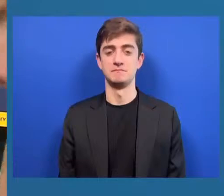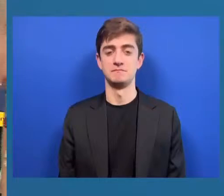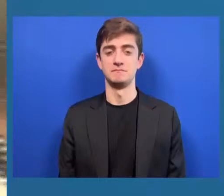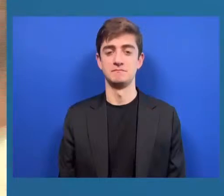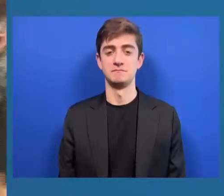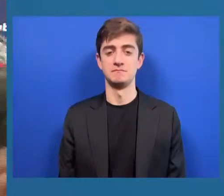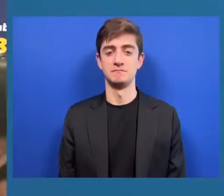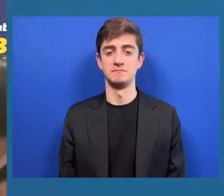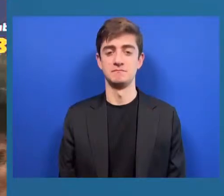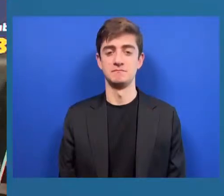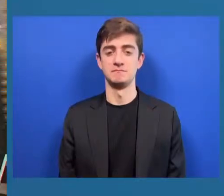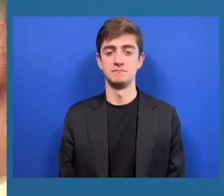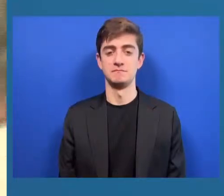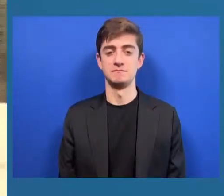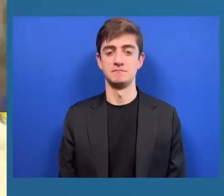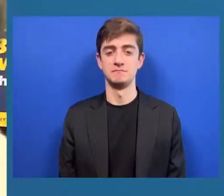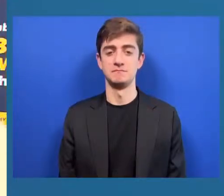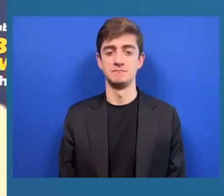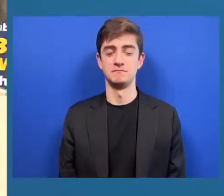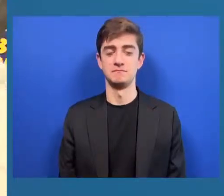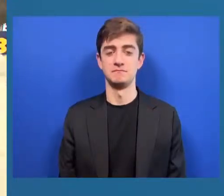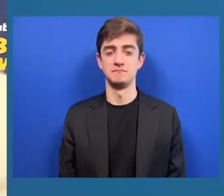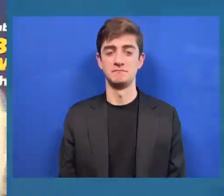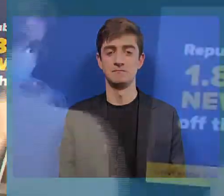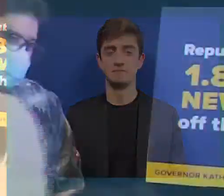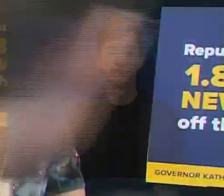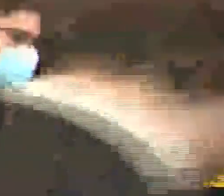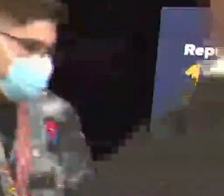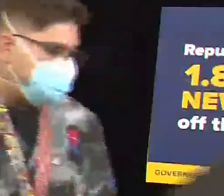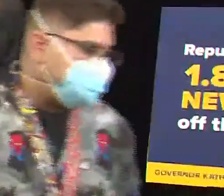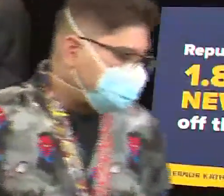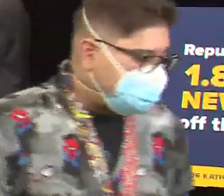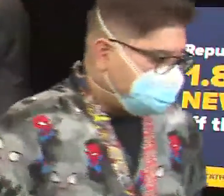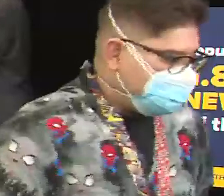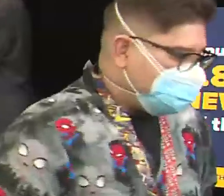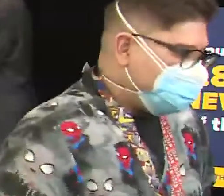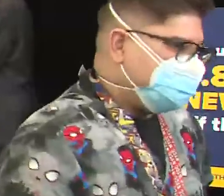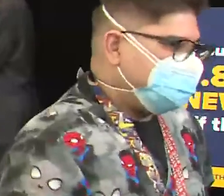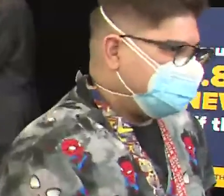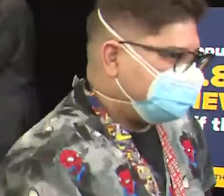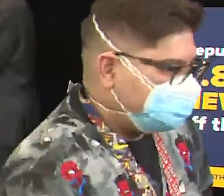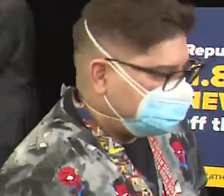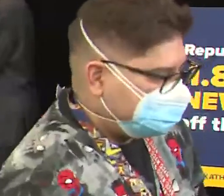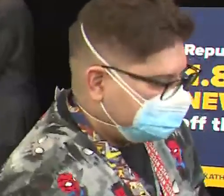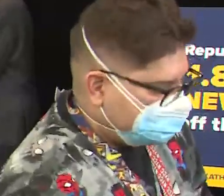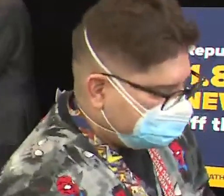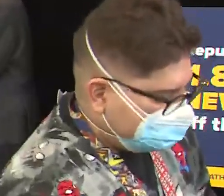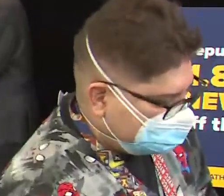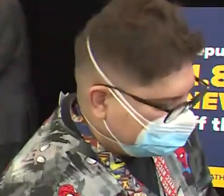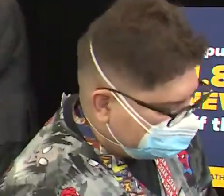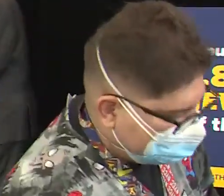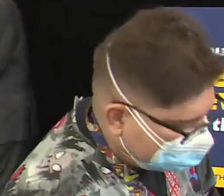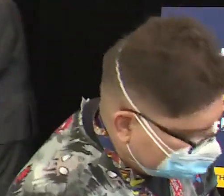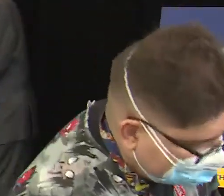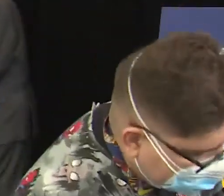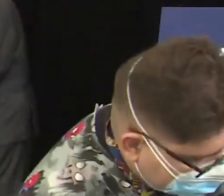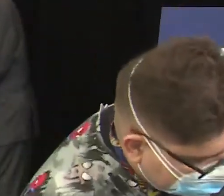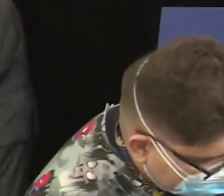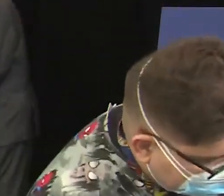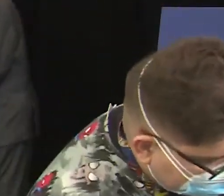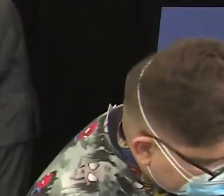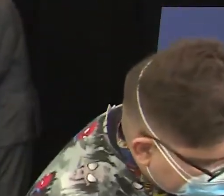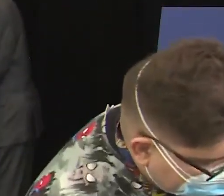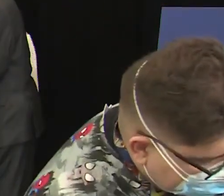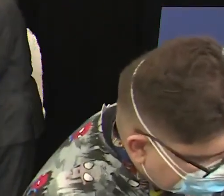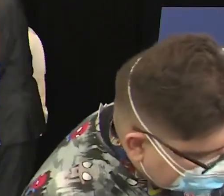so close to me. Don't stand so close to